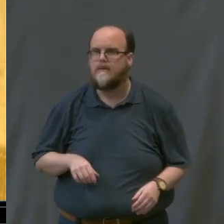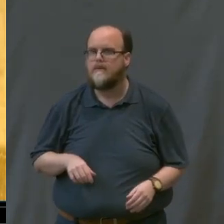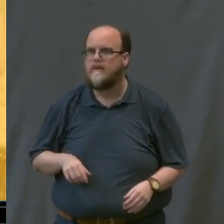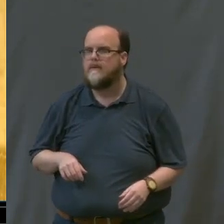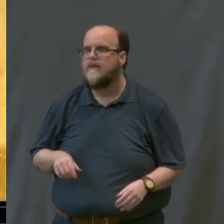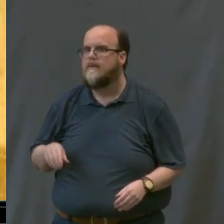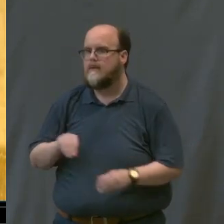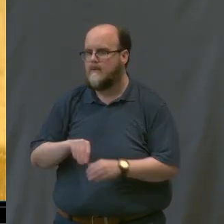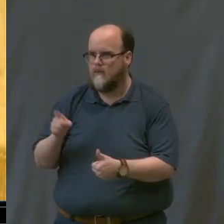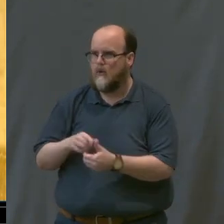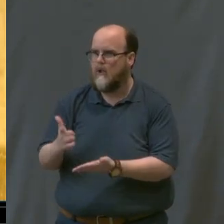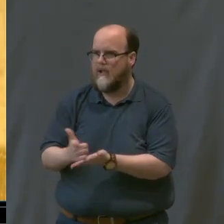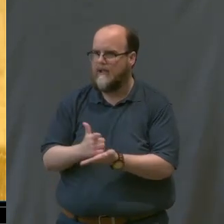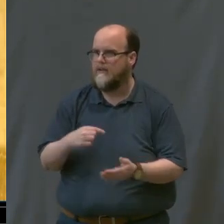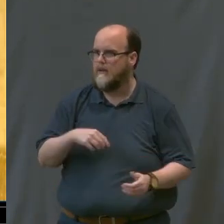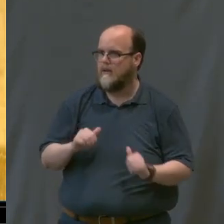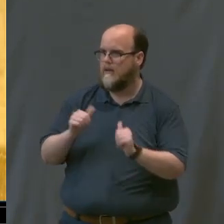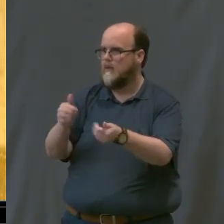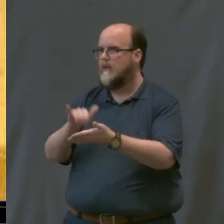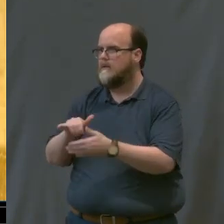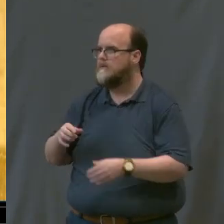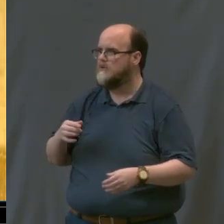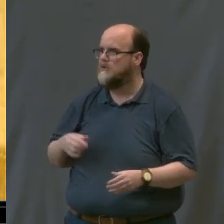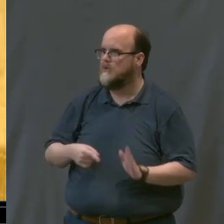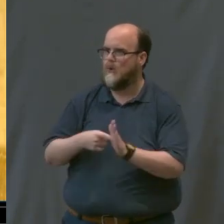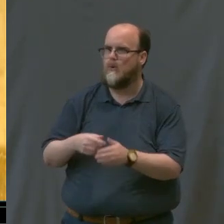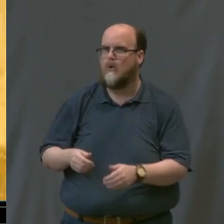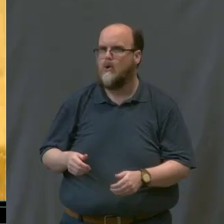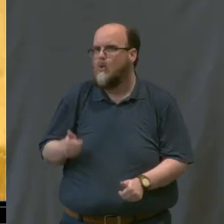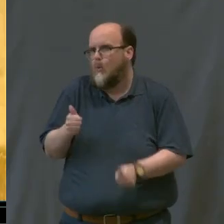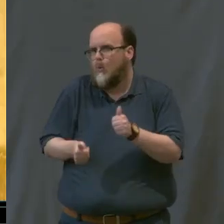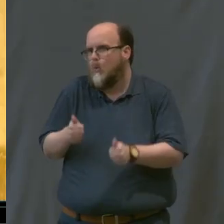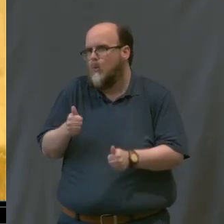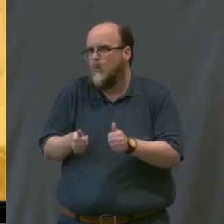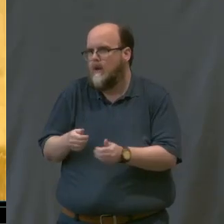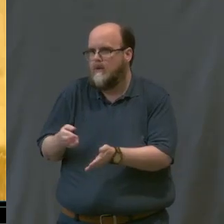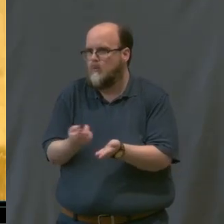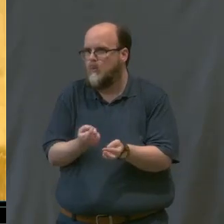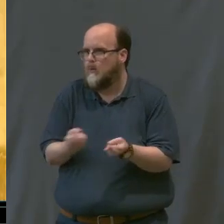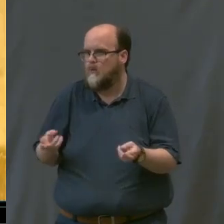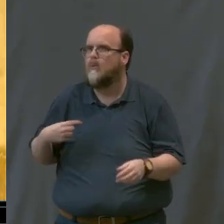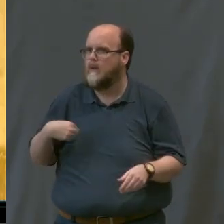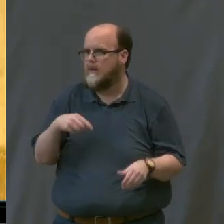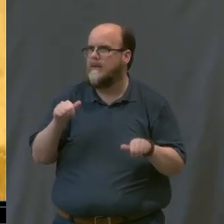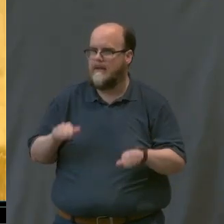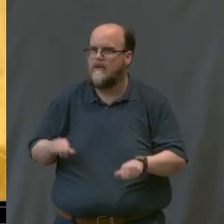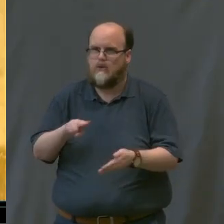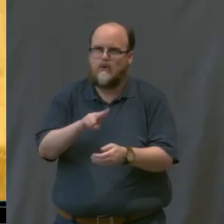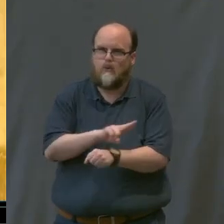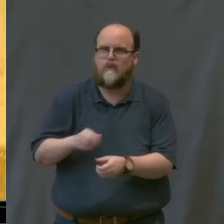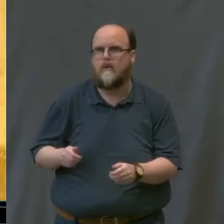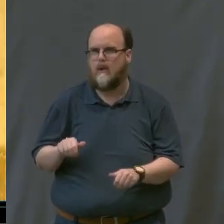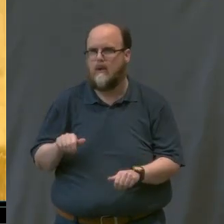In the first lesson, I put this slide up showing what sources were permitted and what sources we were going to pretty much ignore. I